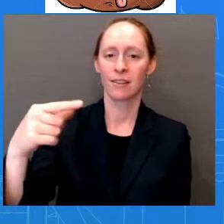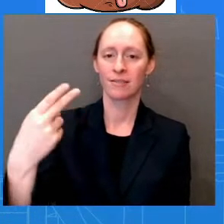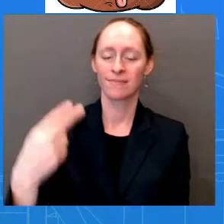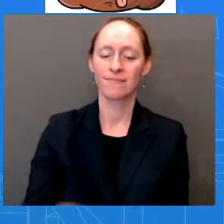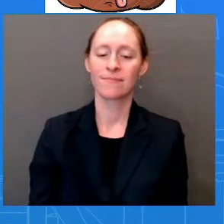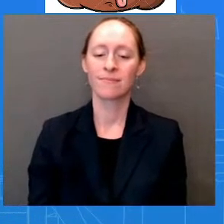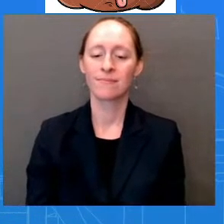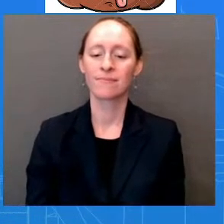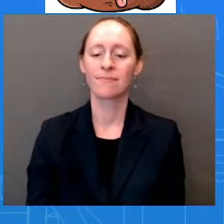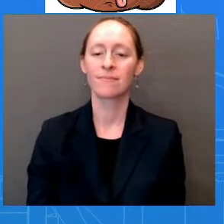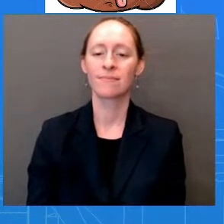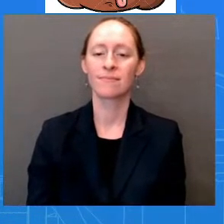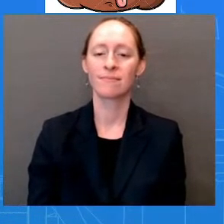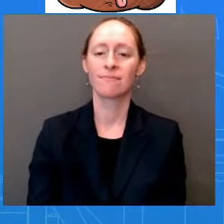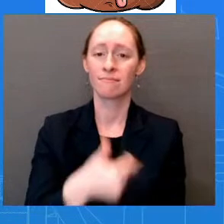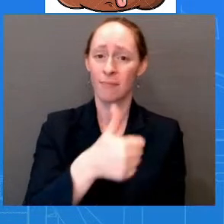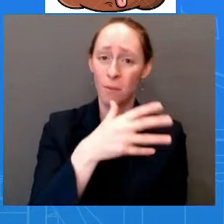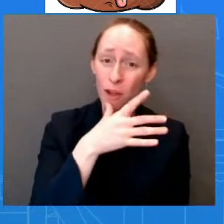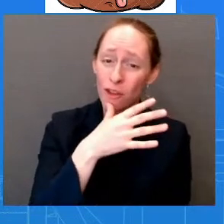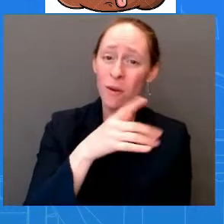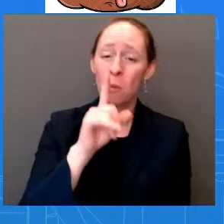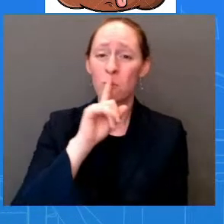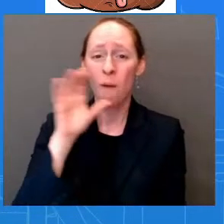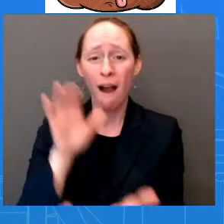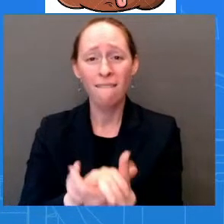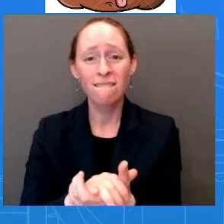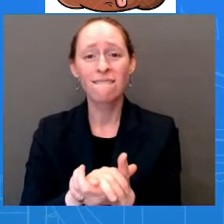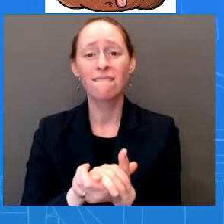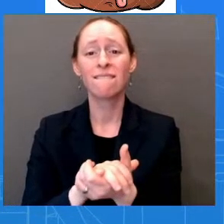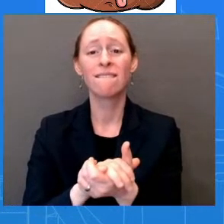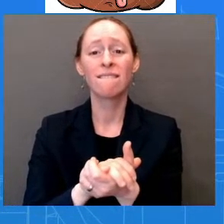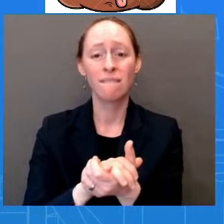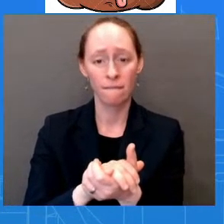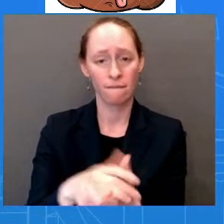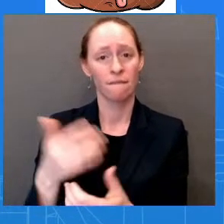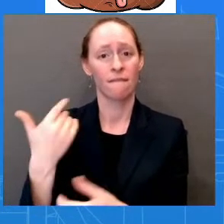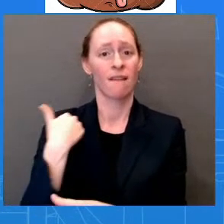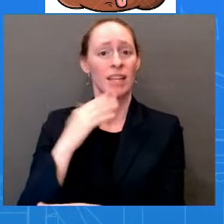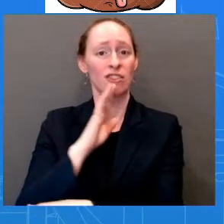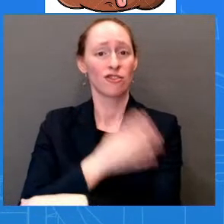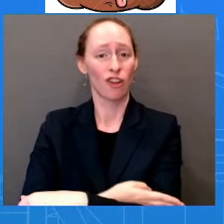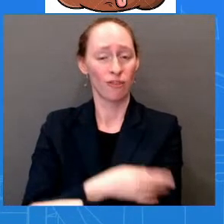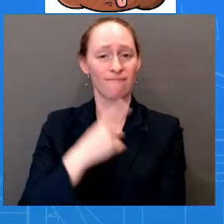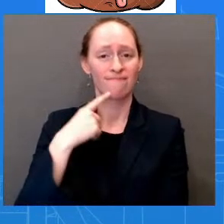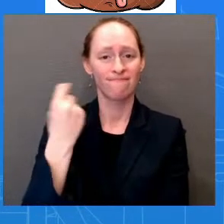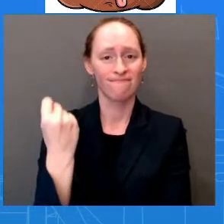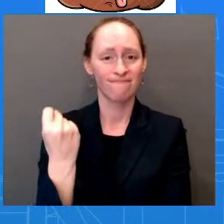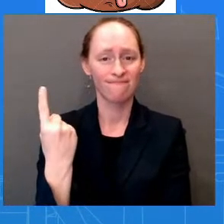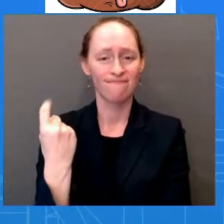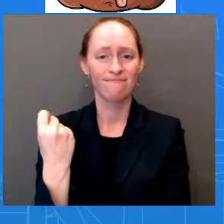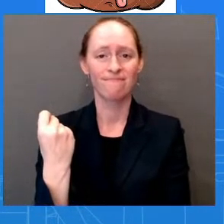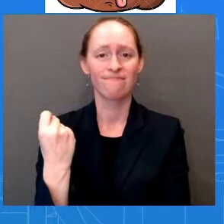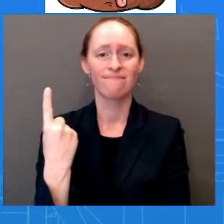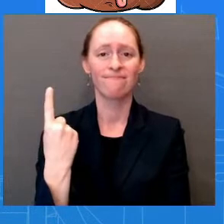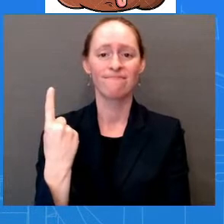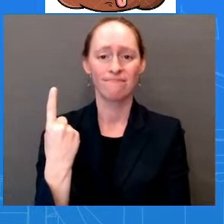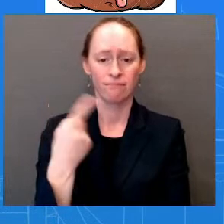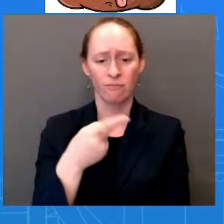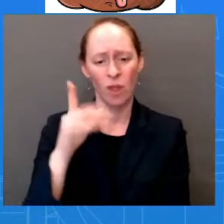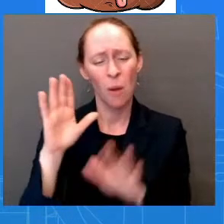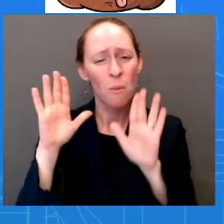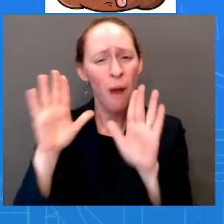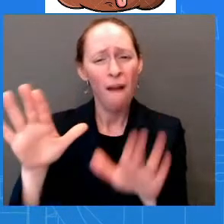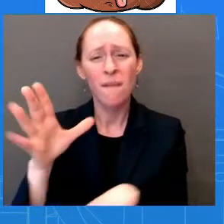sister described her as being a devoted mom for whom her daughter was at the center of her life. She spoke